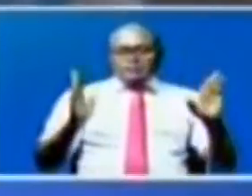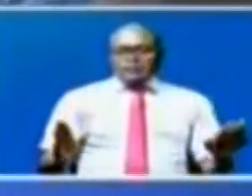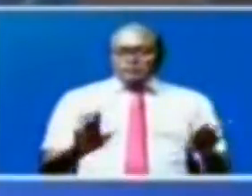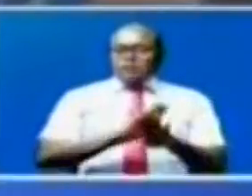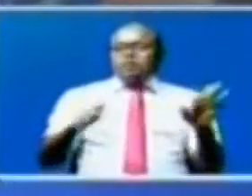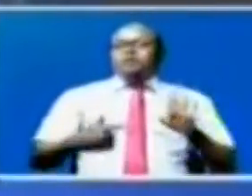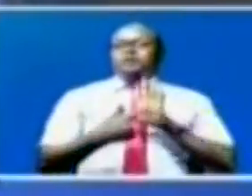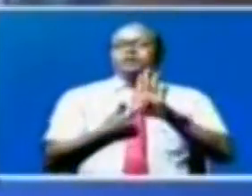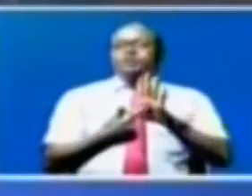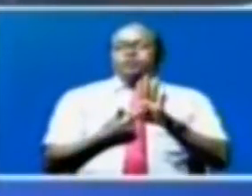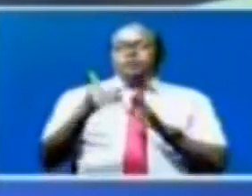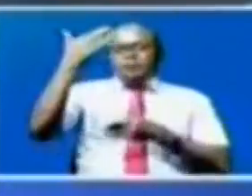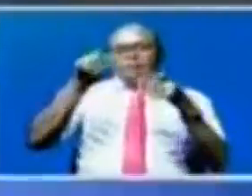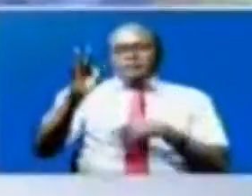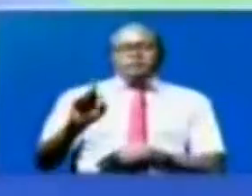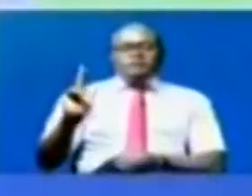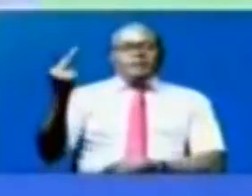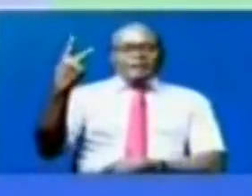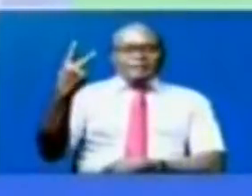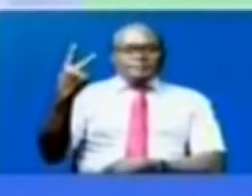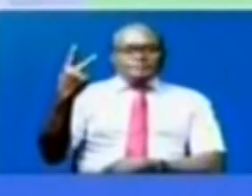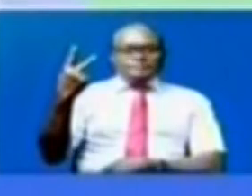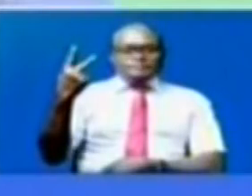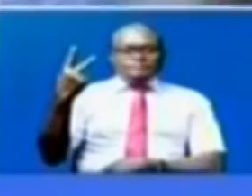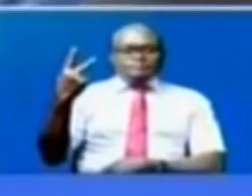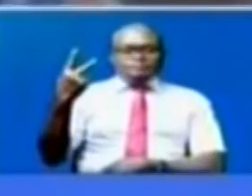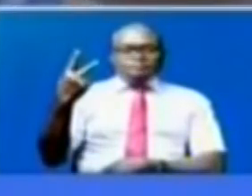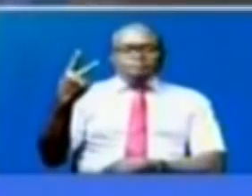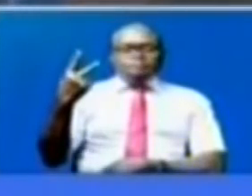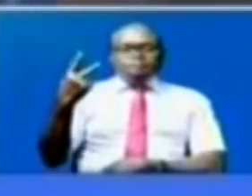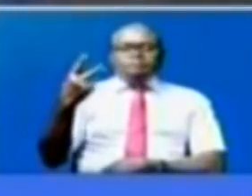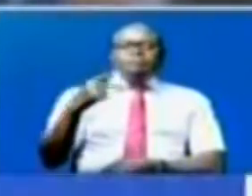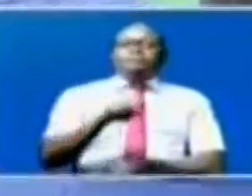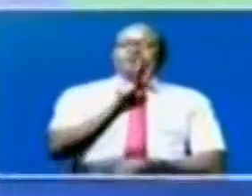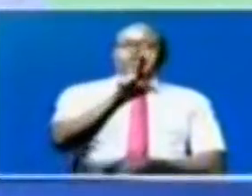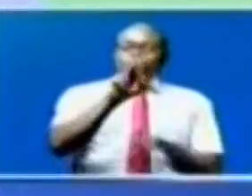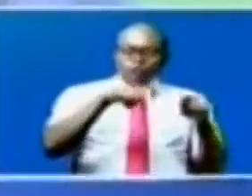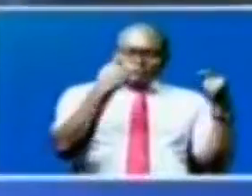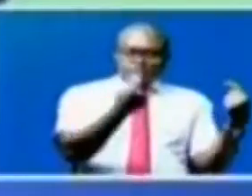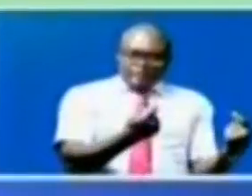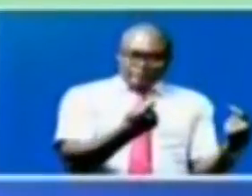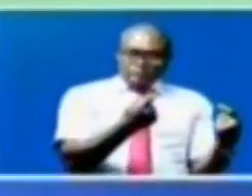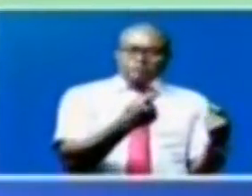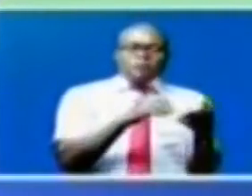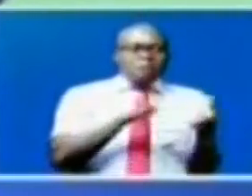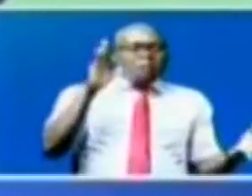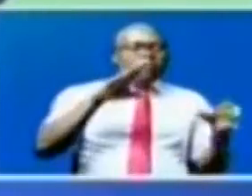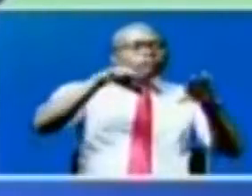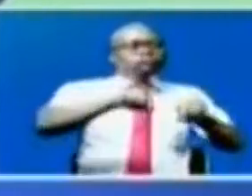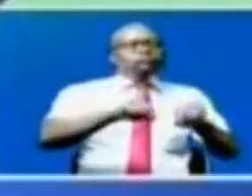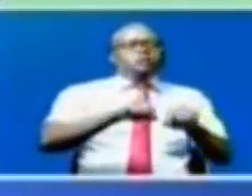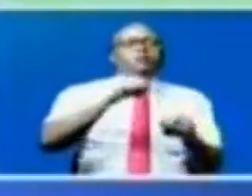not reflect the face of Kenya. Utapata kwamba kuna kabila mbili ambaye imeshikilia ma